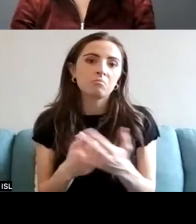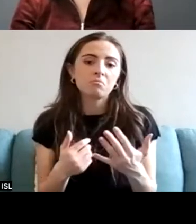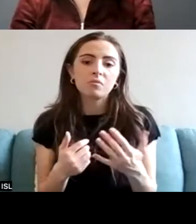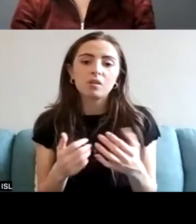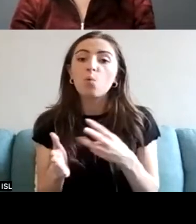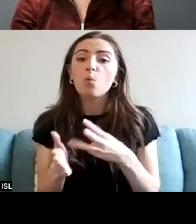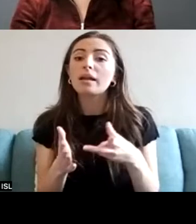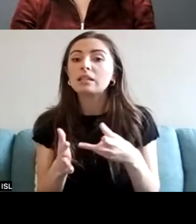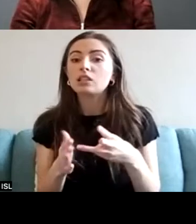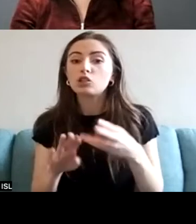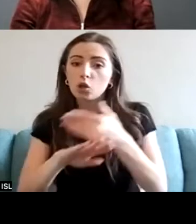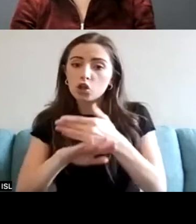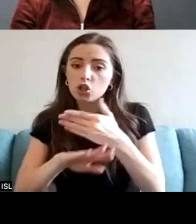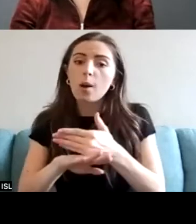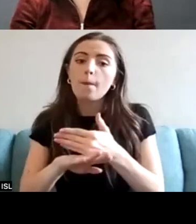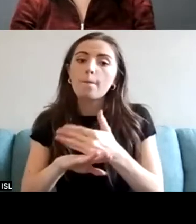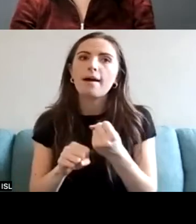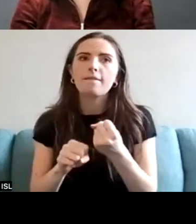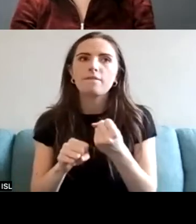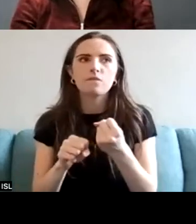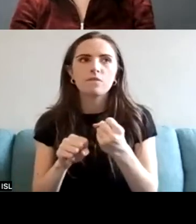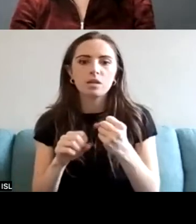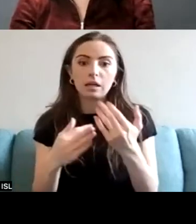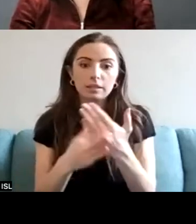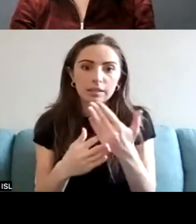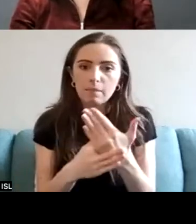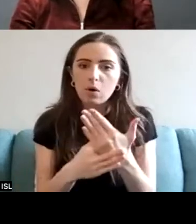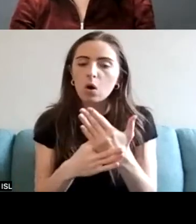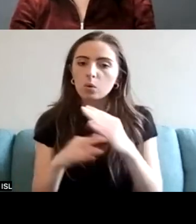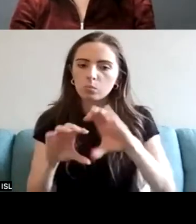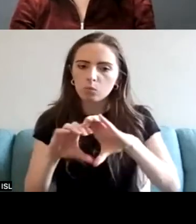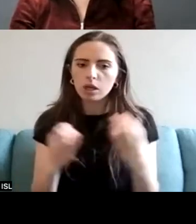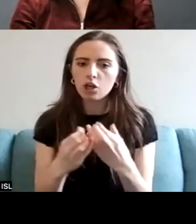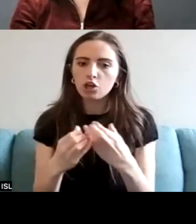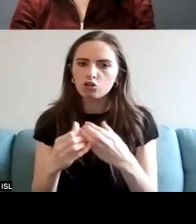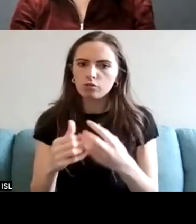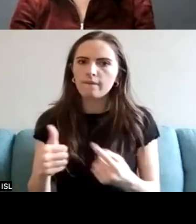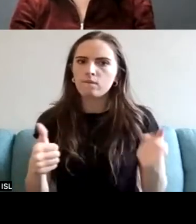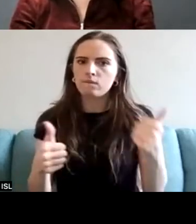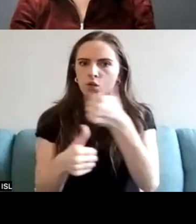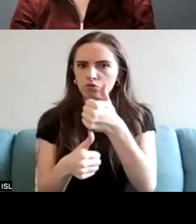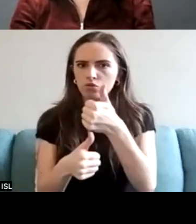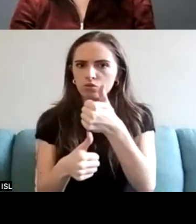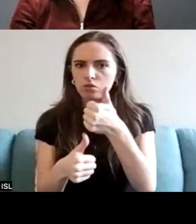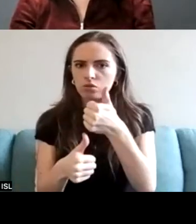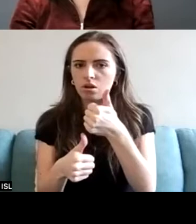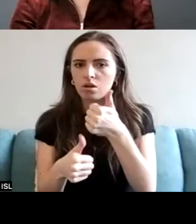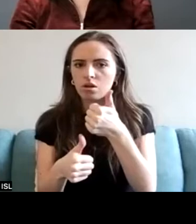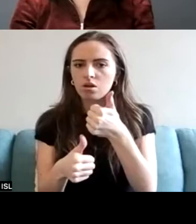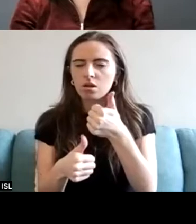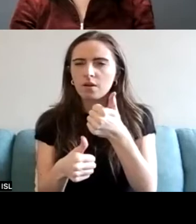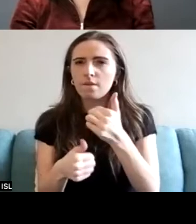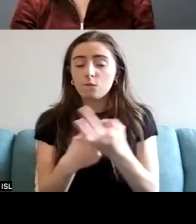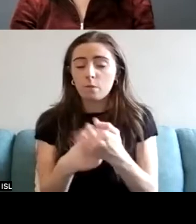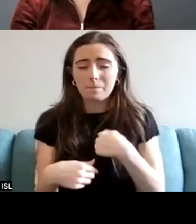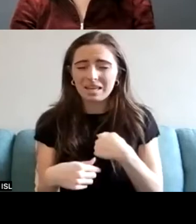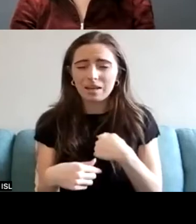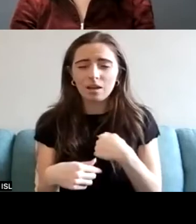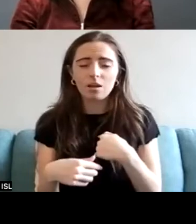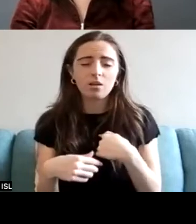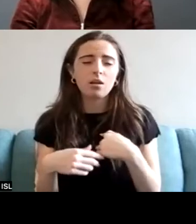makes inclusivity and accessibility front and center of what they do, that for me, that takes the weight